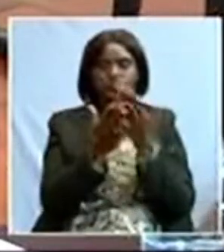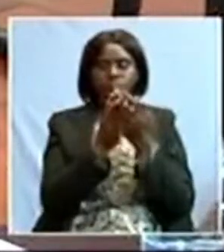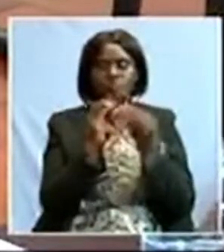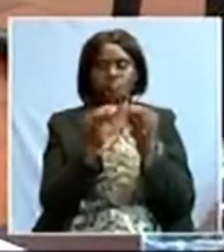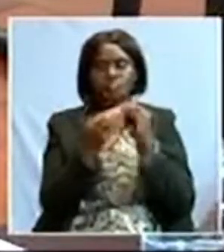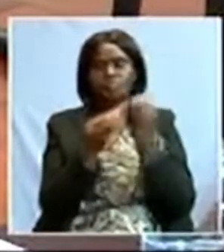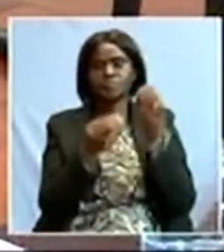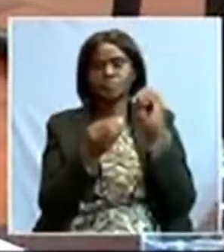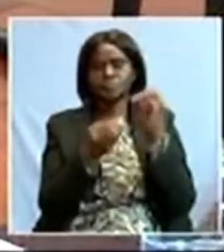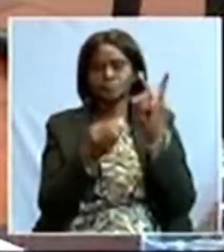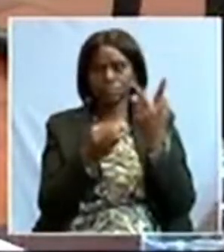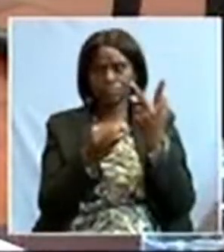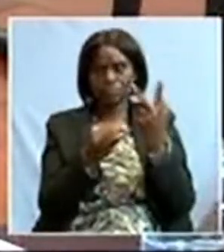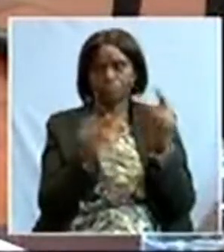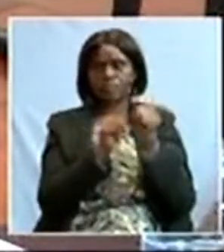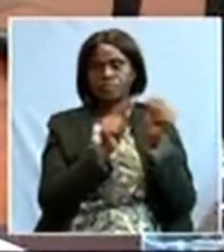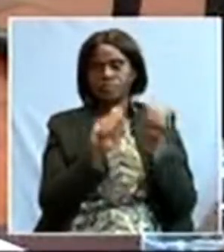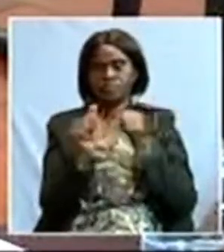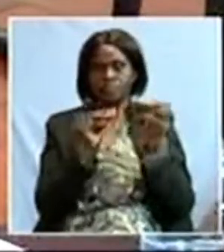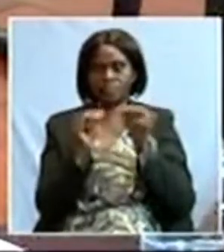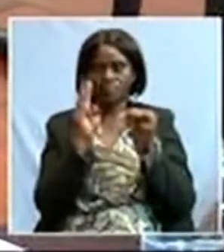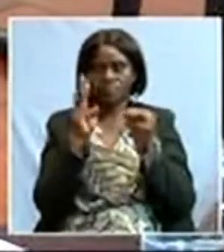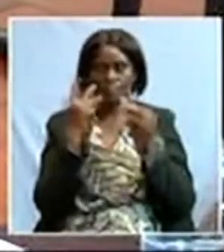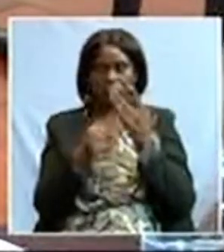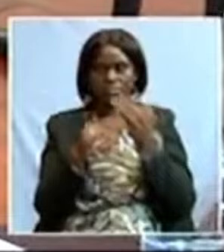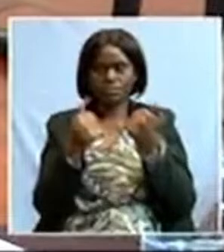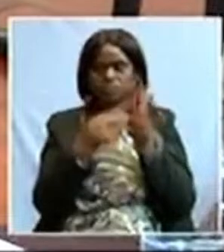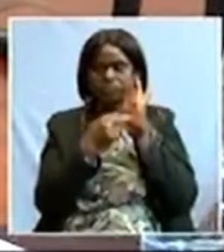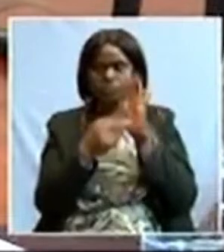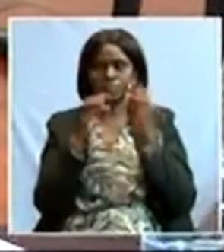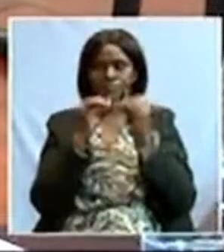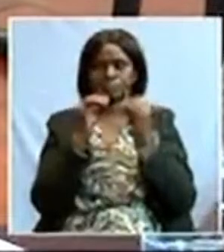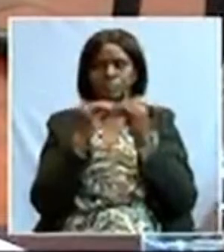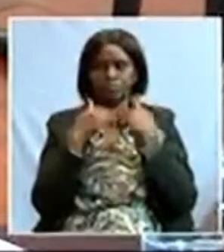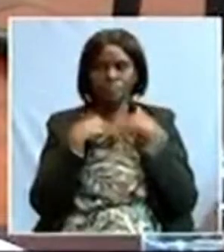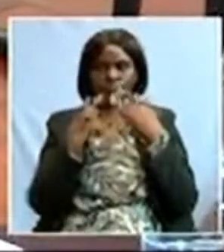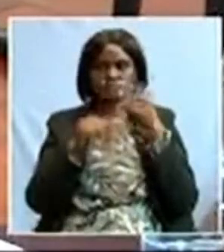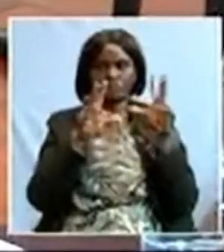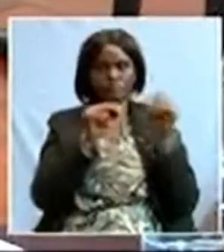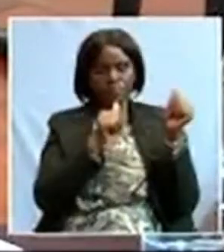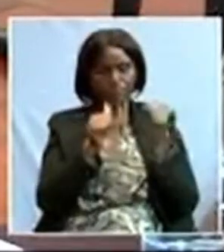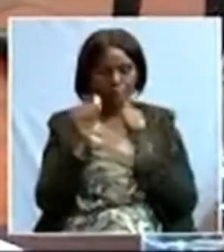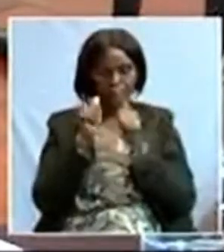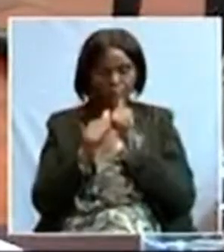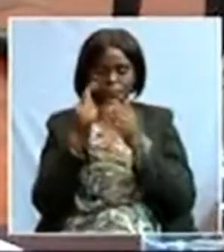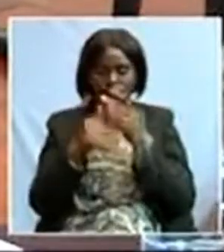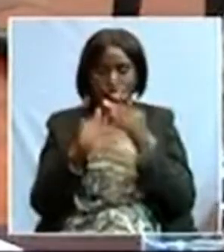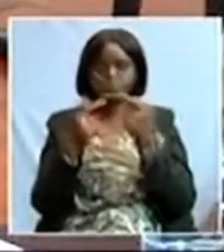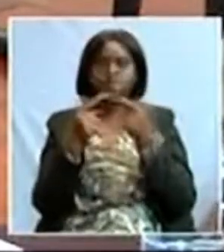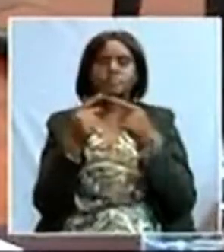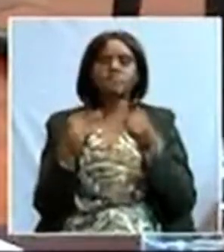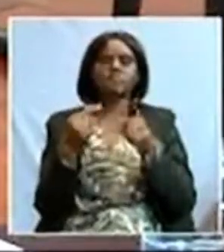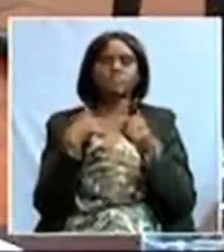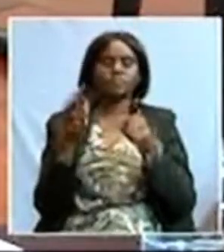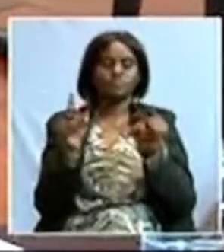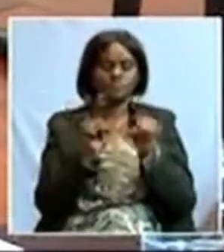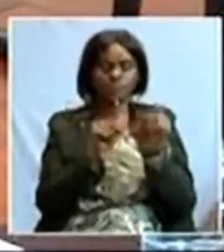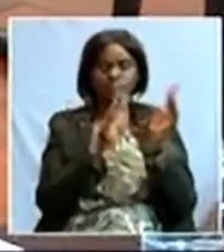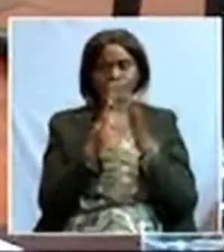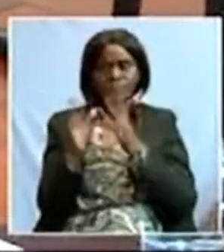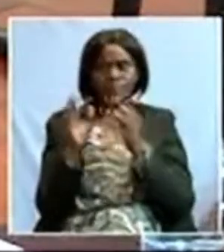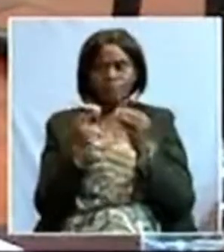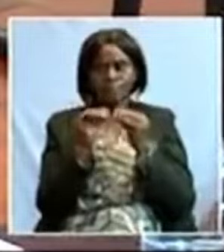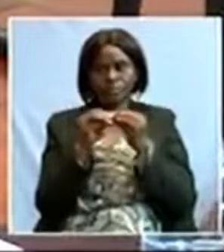03. Action taken. Management wishes to indicate that there has been no action that was taken. Remedial